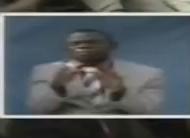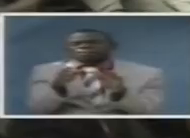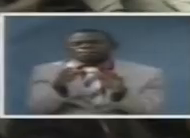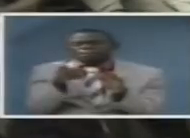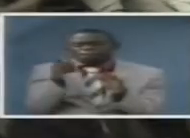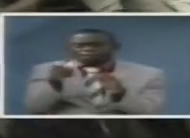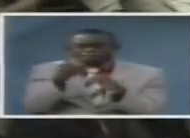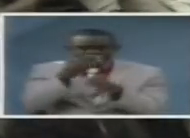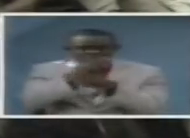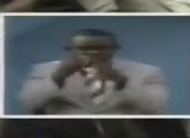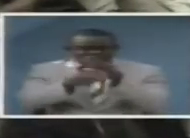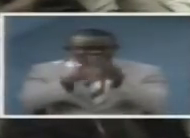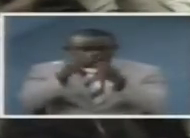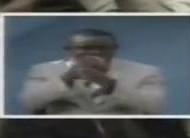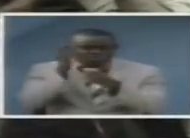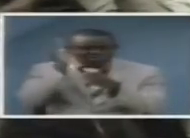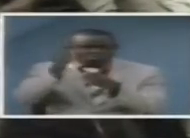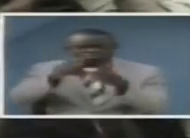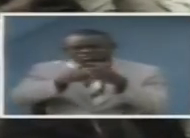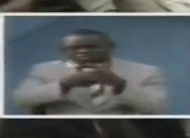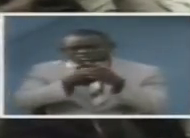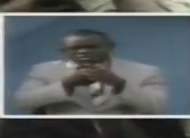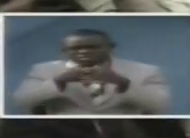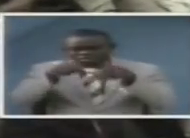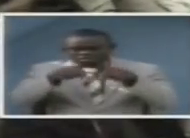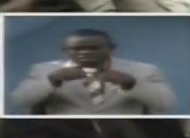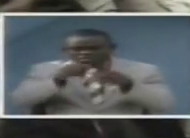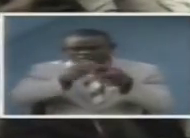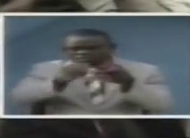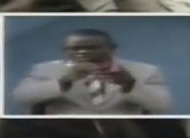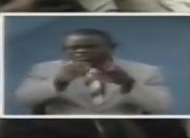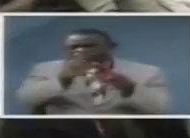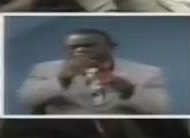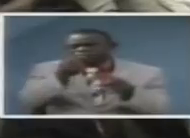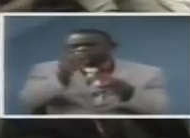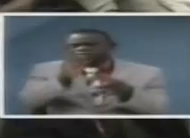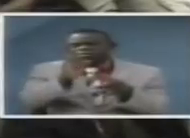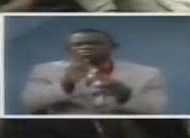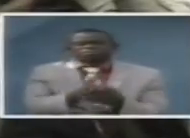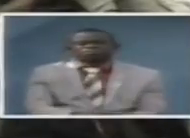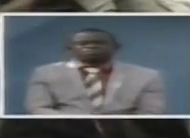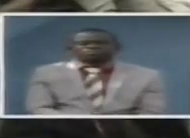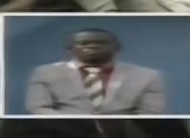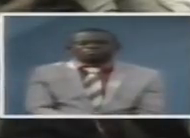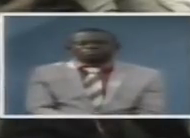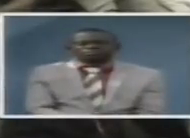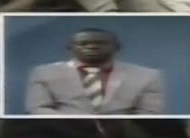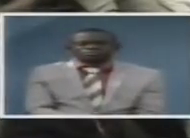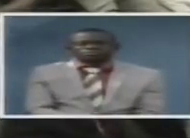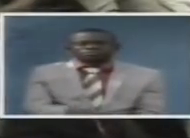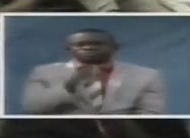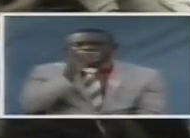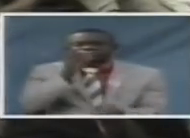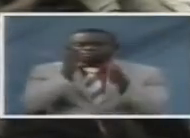is expected to start in October 2017. Mr. Speaker, I'm glad to inform